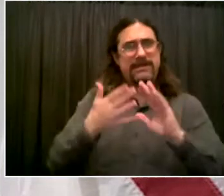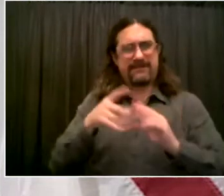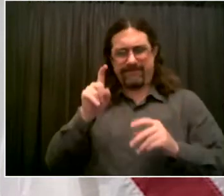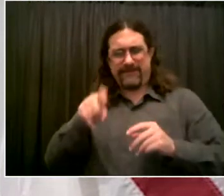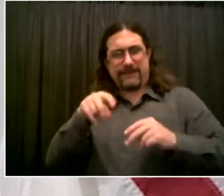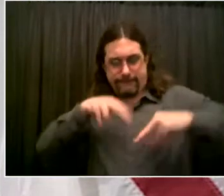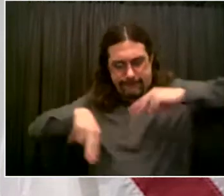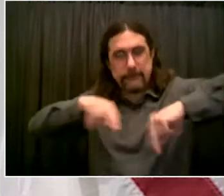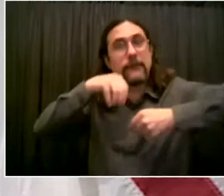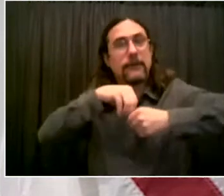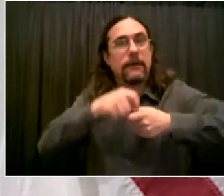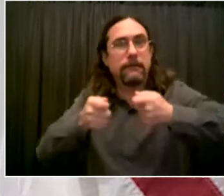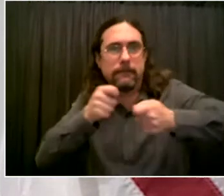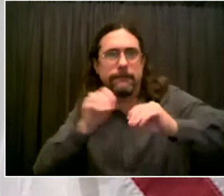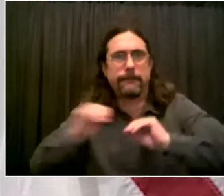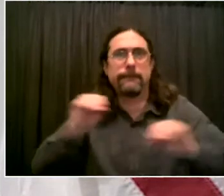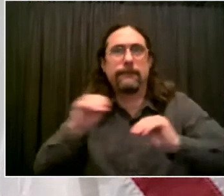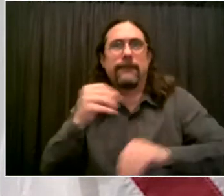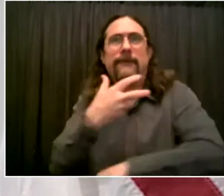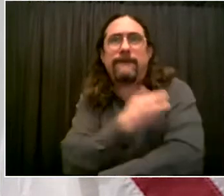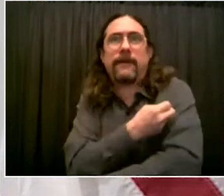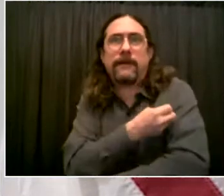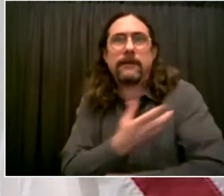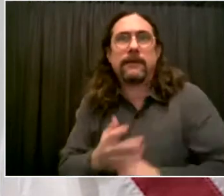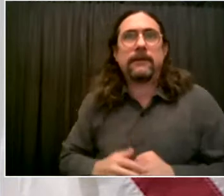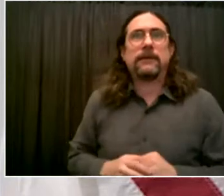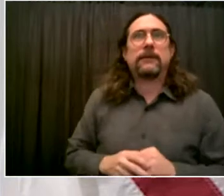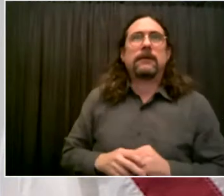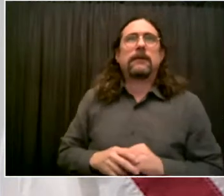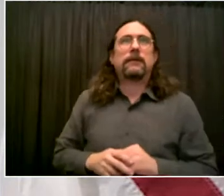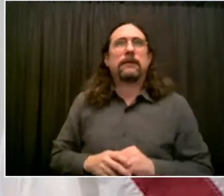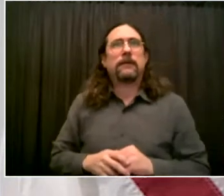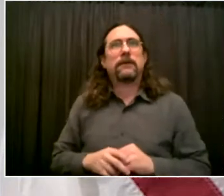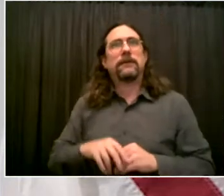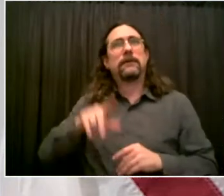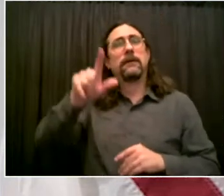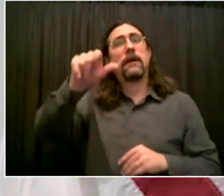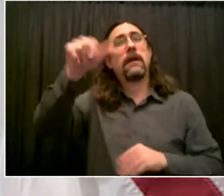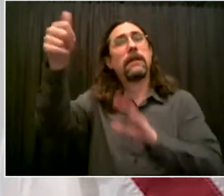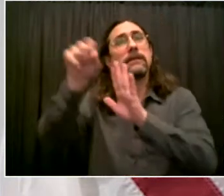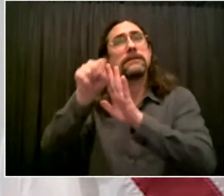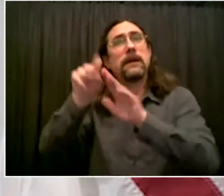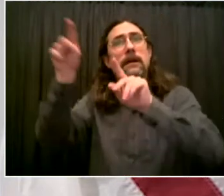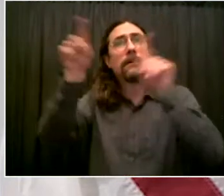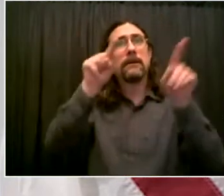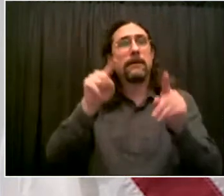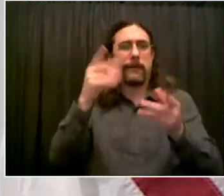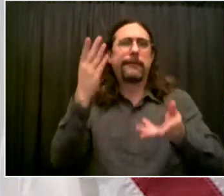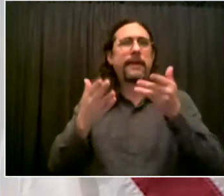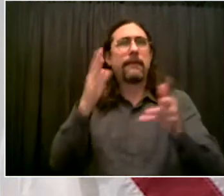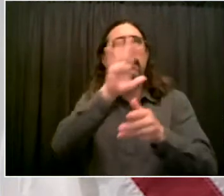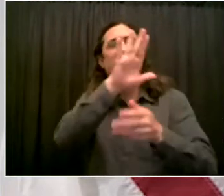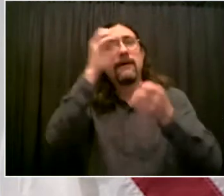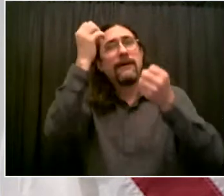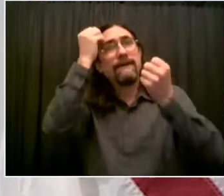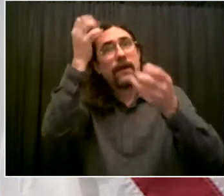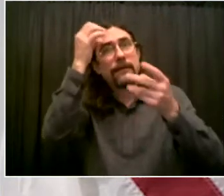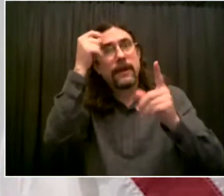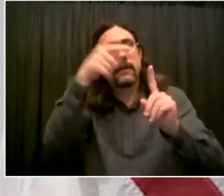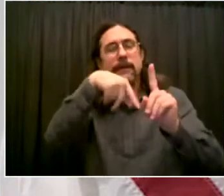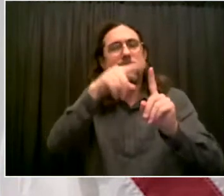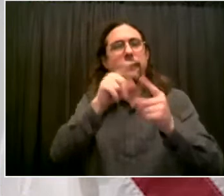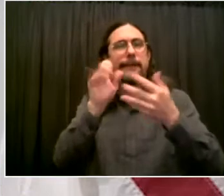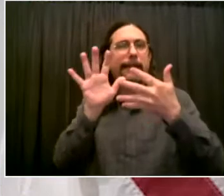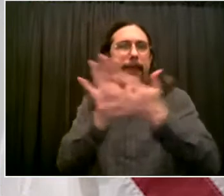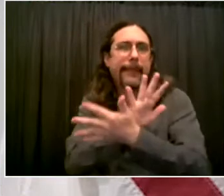not providing transparency and information to localities, or just being ineffective. And we know cities